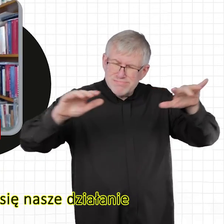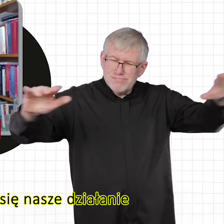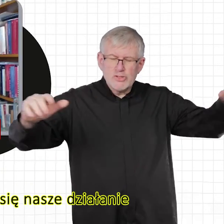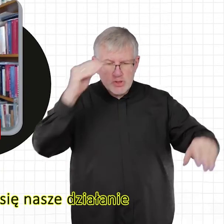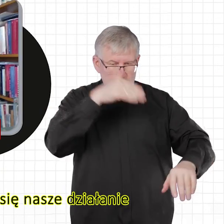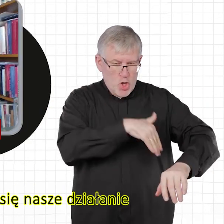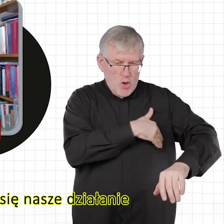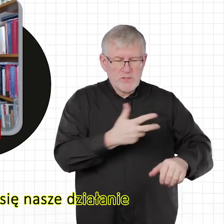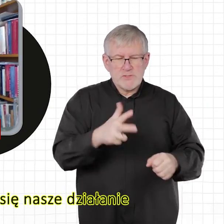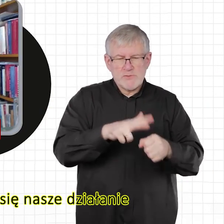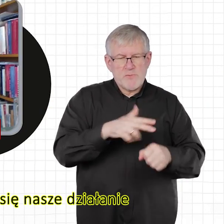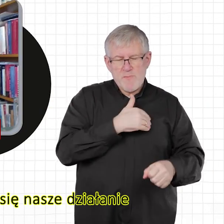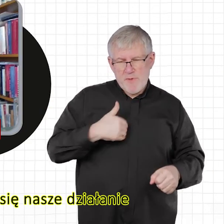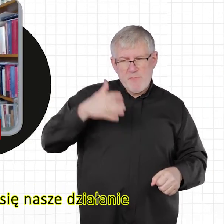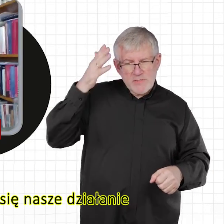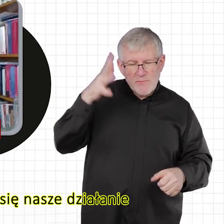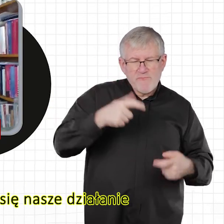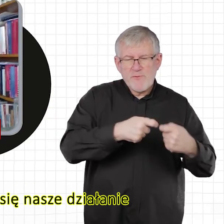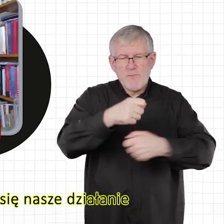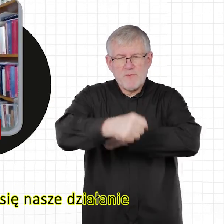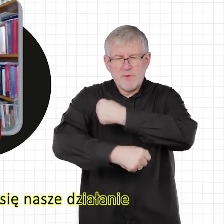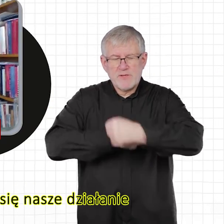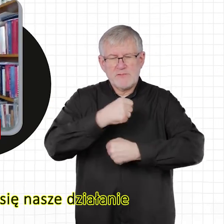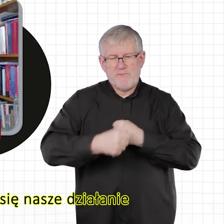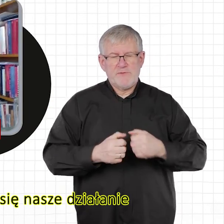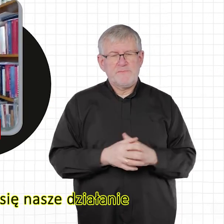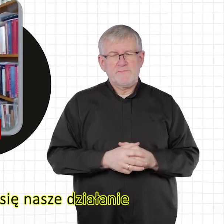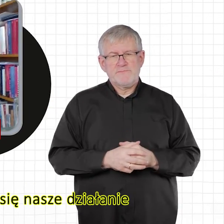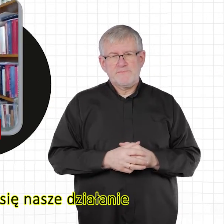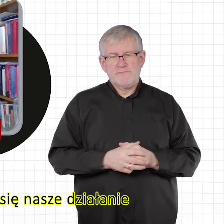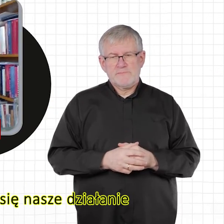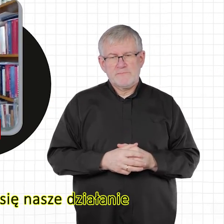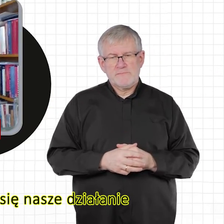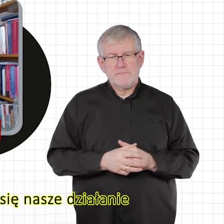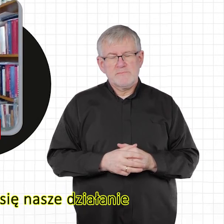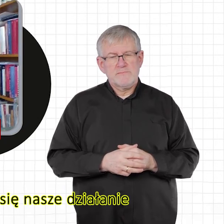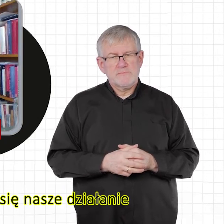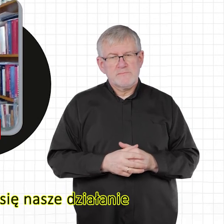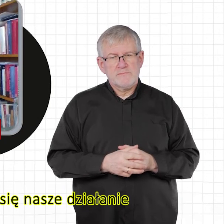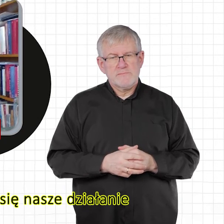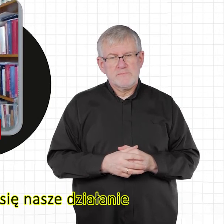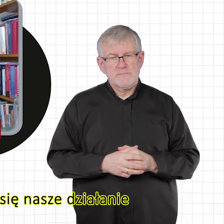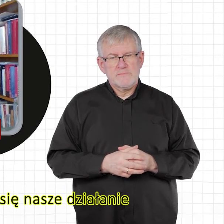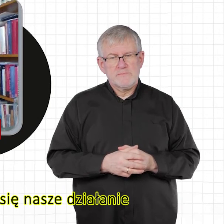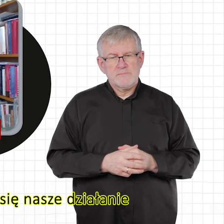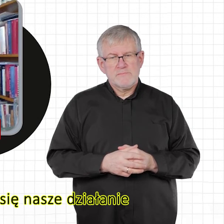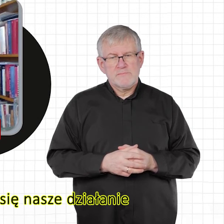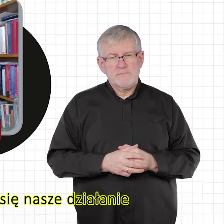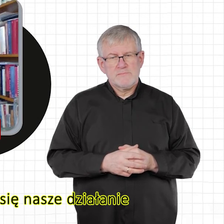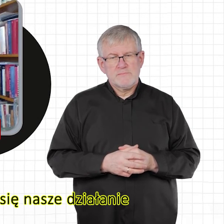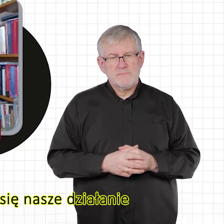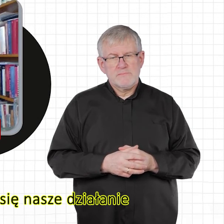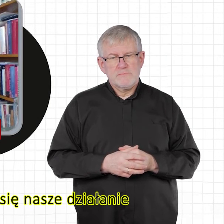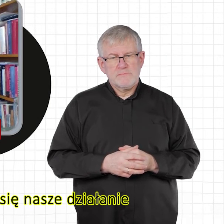So from me, I can just add some, I would say, administrative and technical some